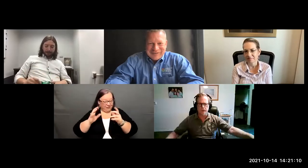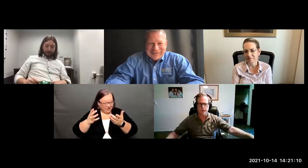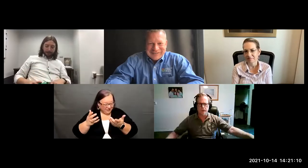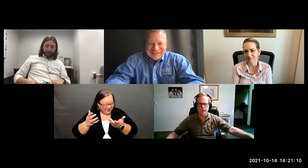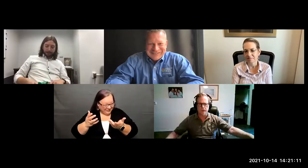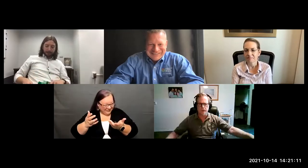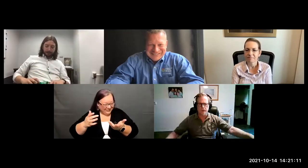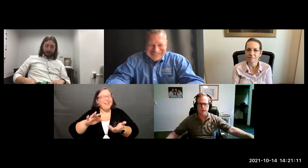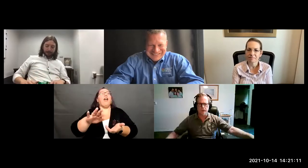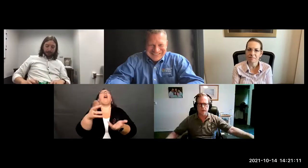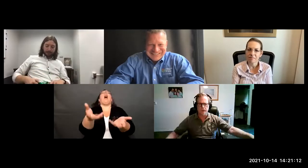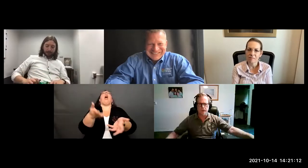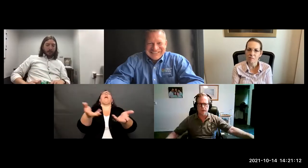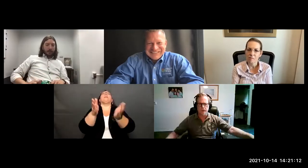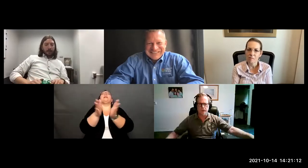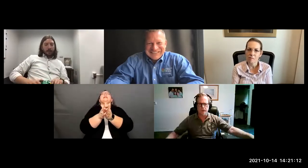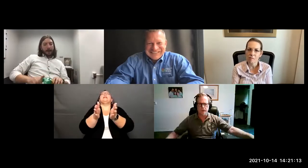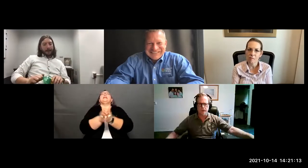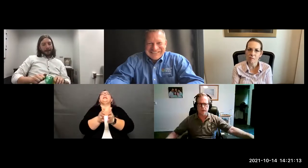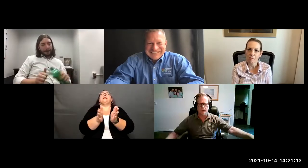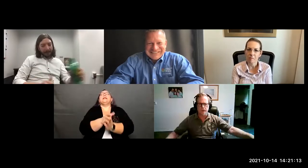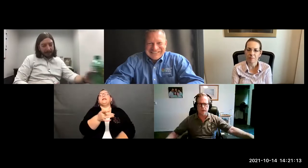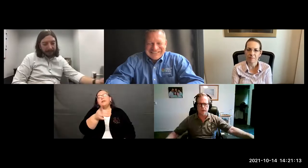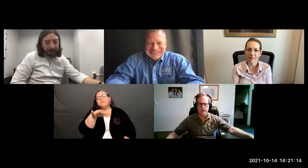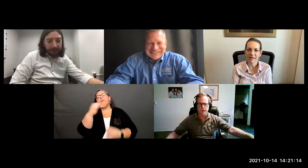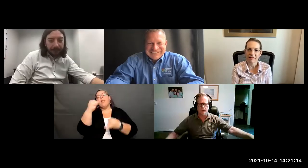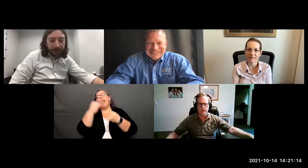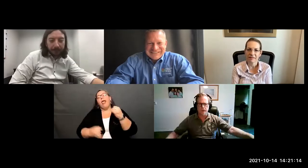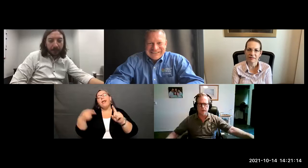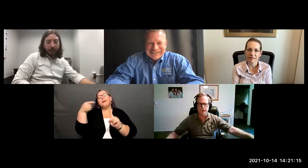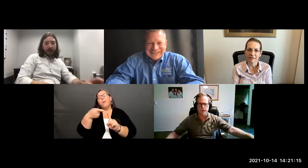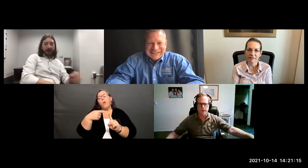So let's see, the last point I wanted to make about